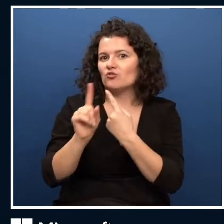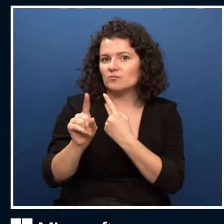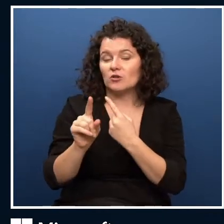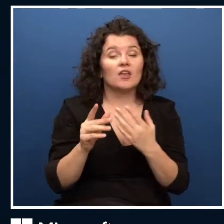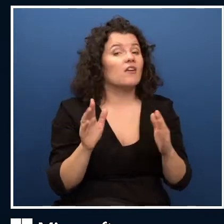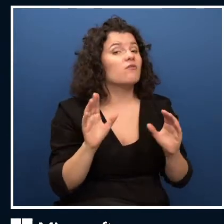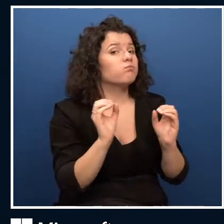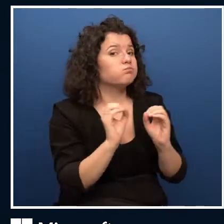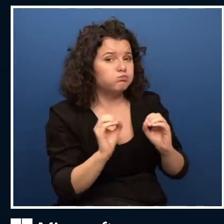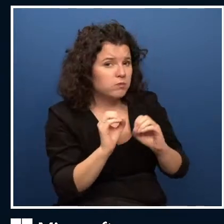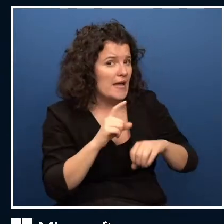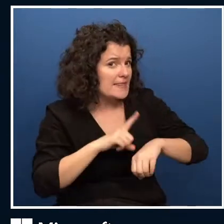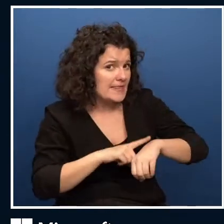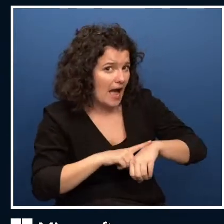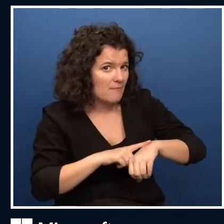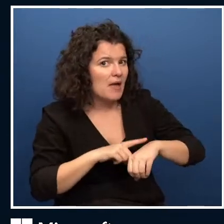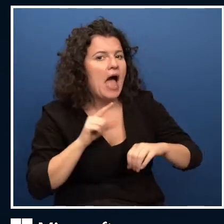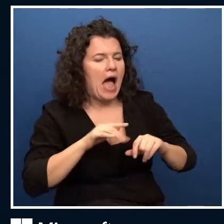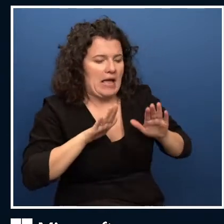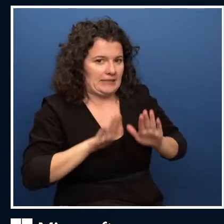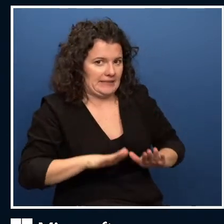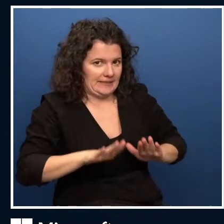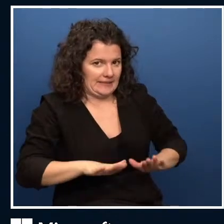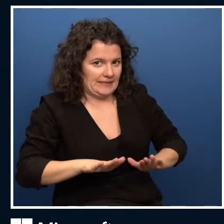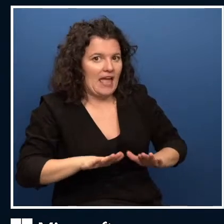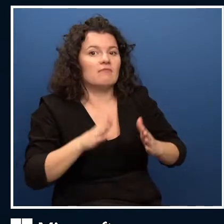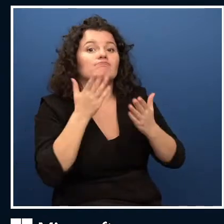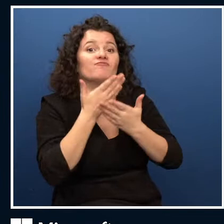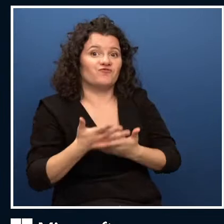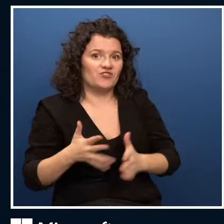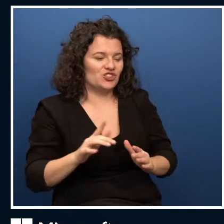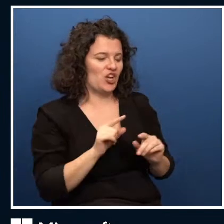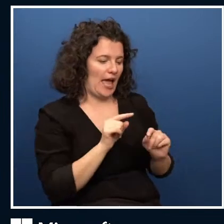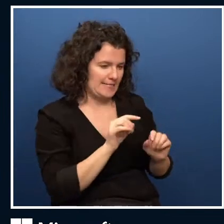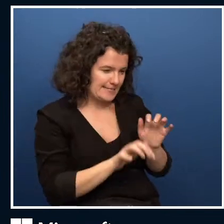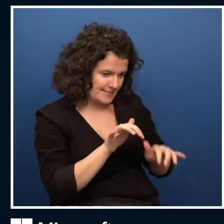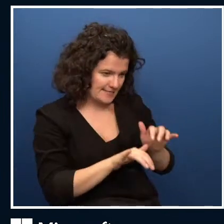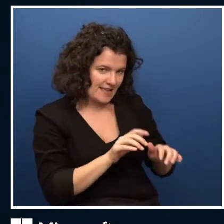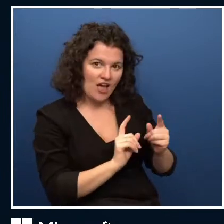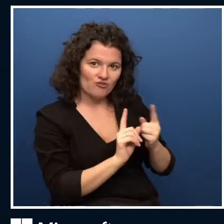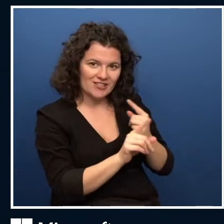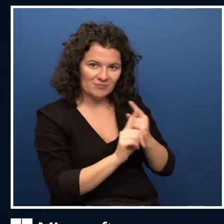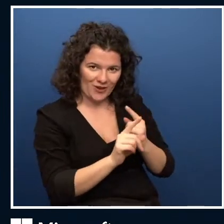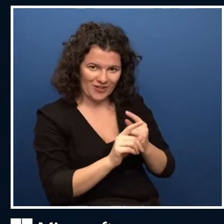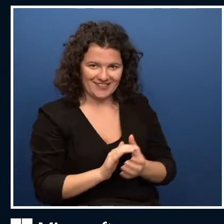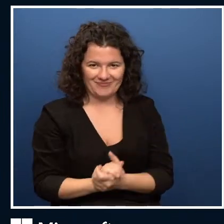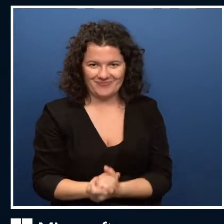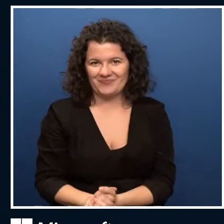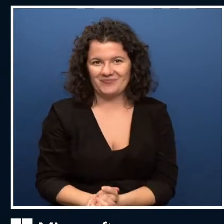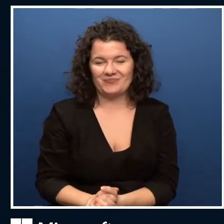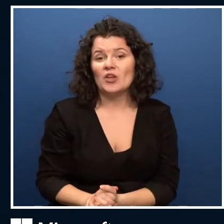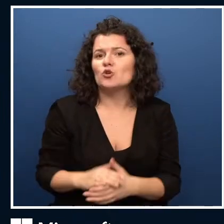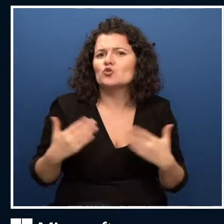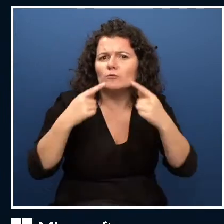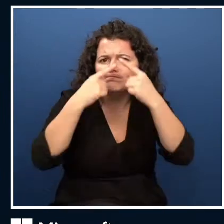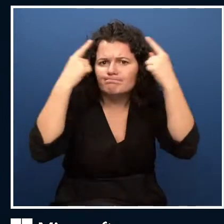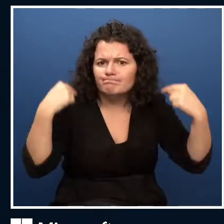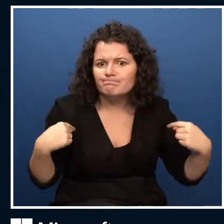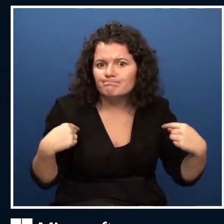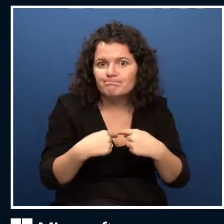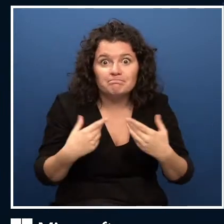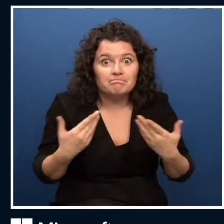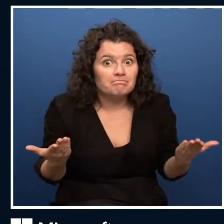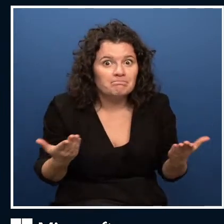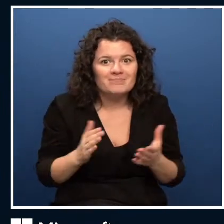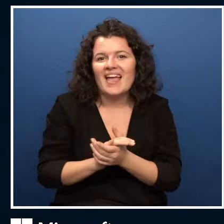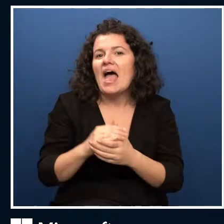after the talk in the chat itself. So a bit about me. So I'm a high school student from India.